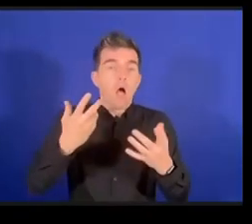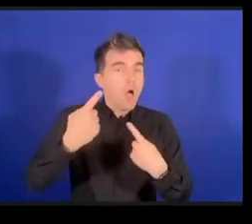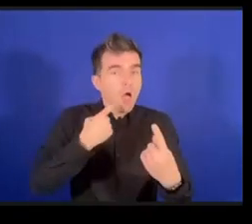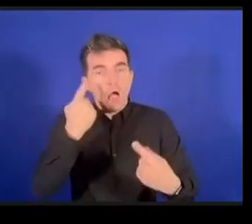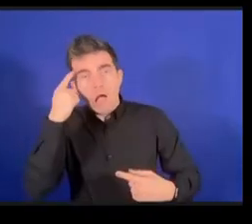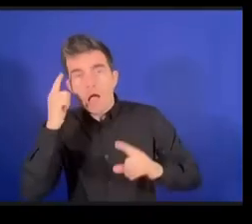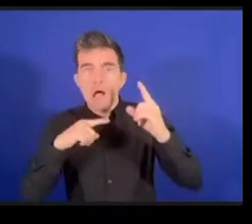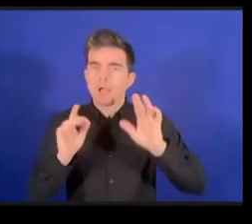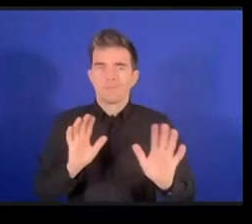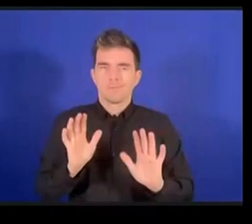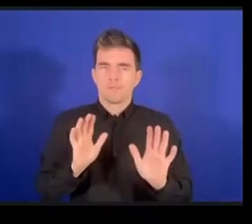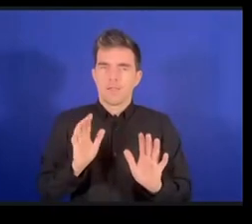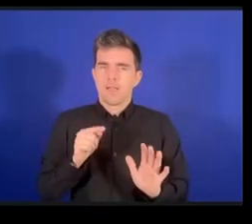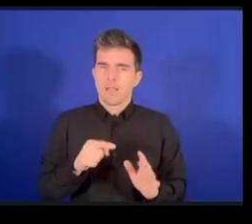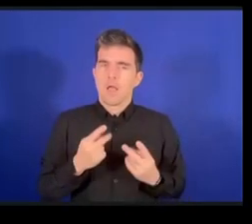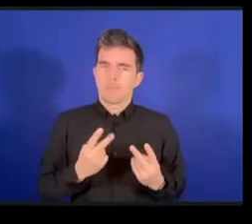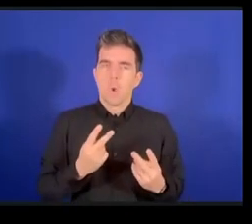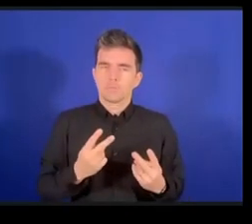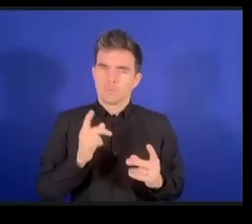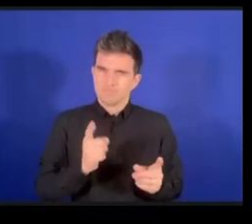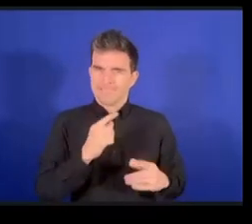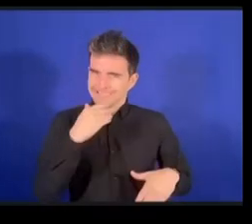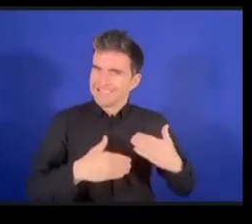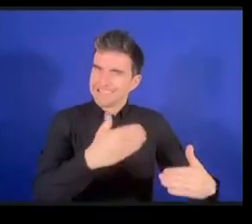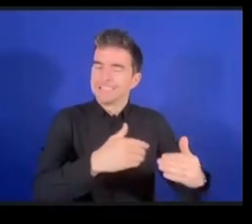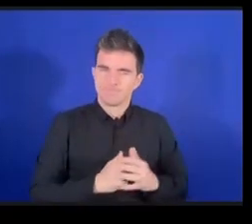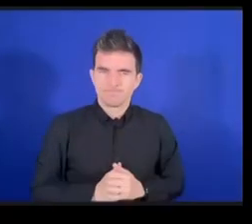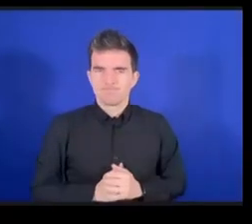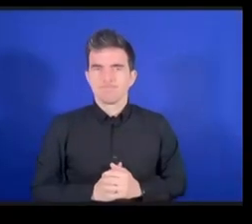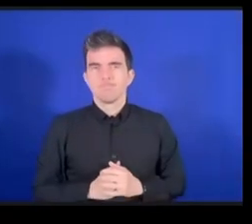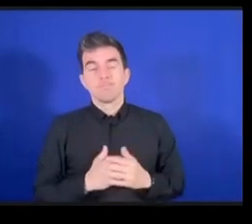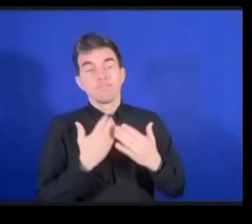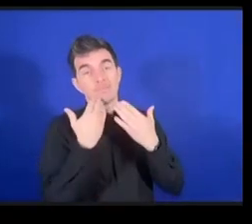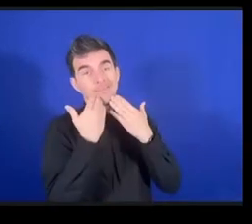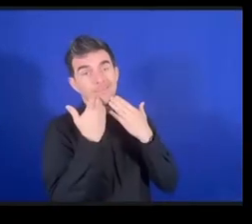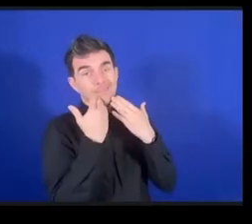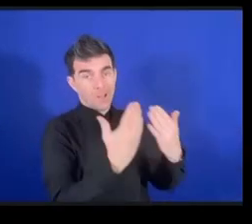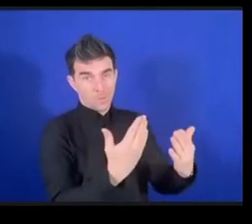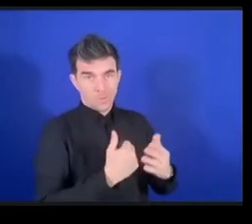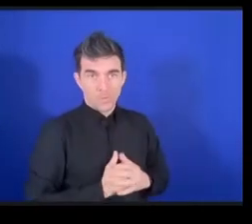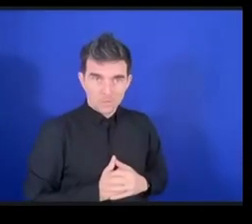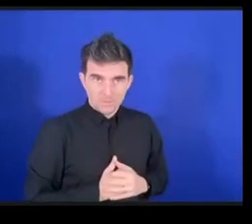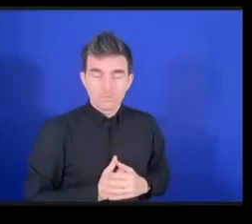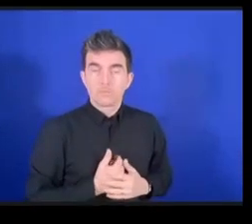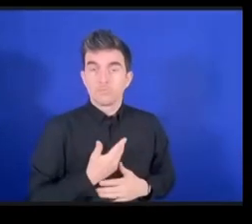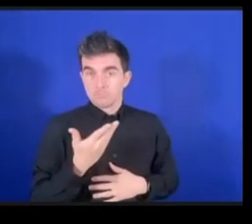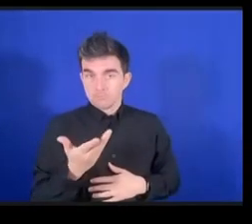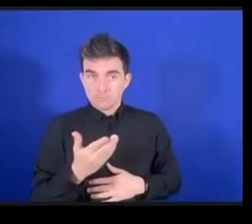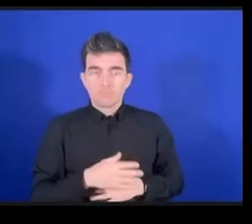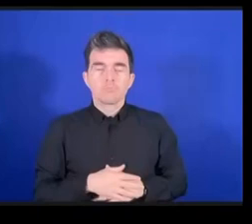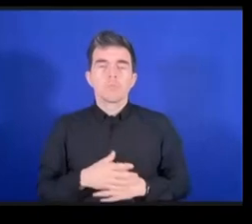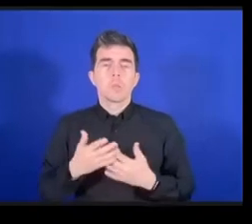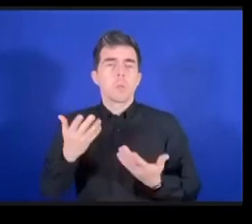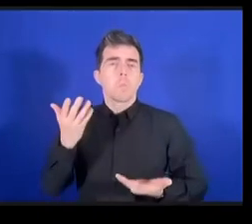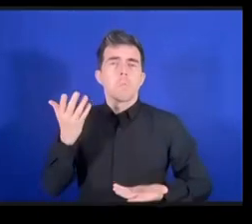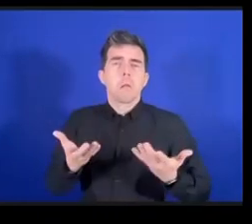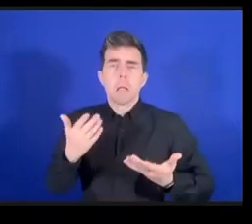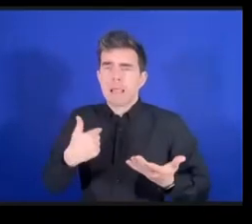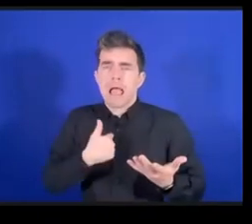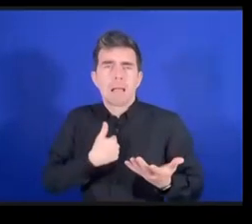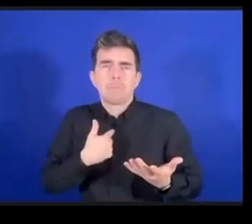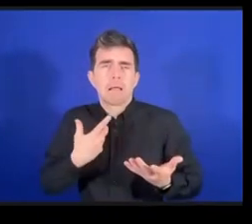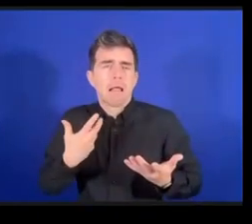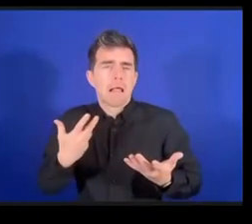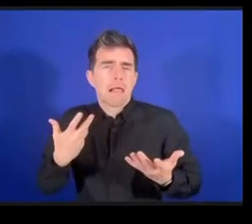ay perhaps I'm being simplistic but I look at GDC and essentially top down set